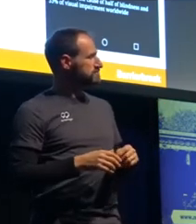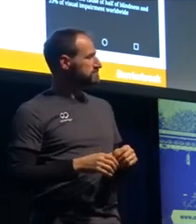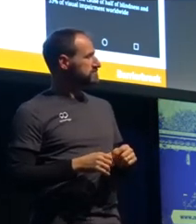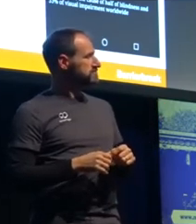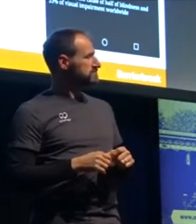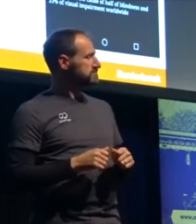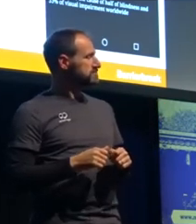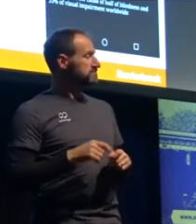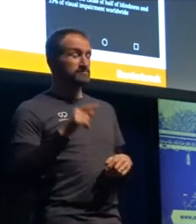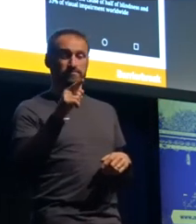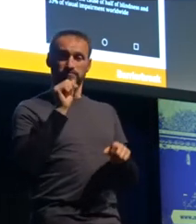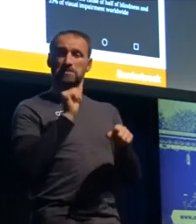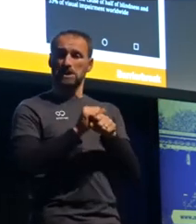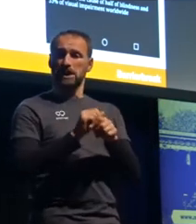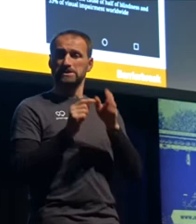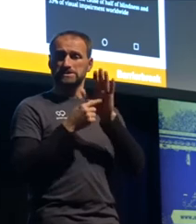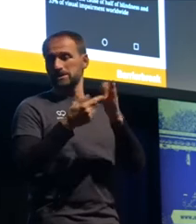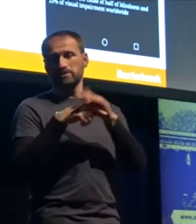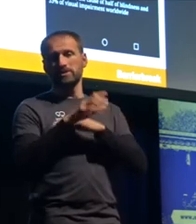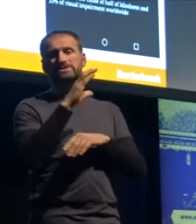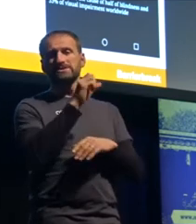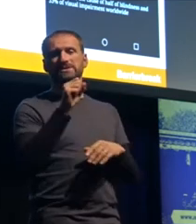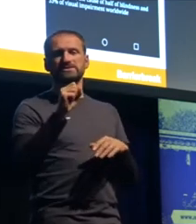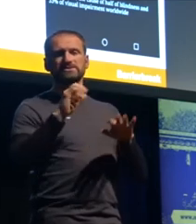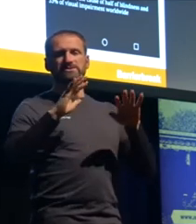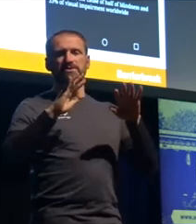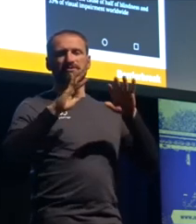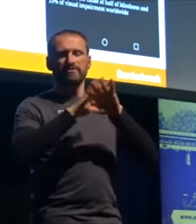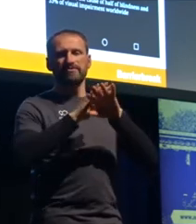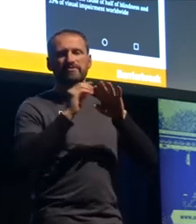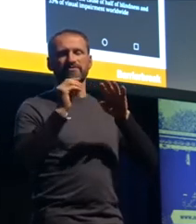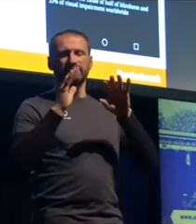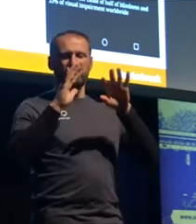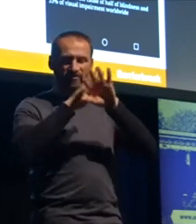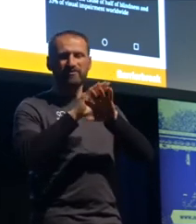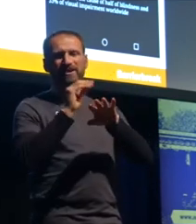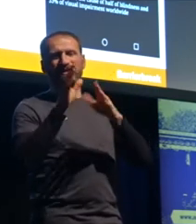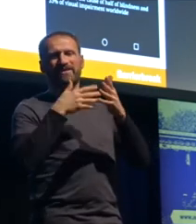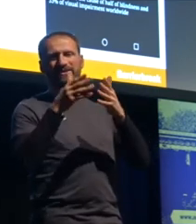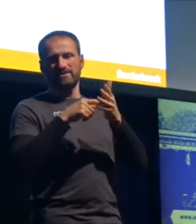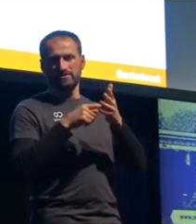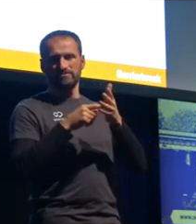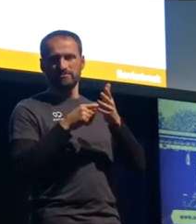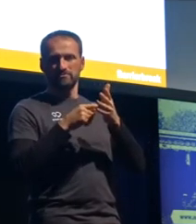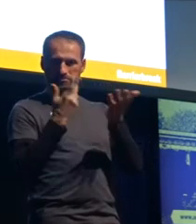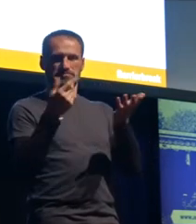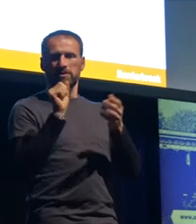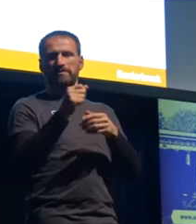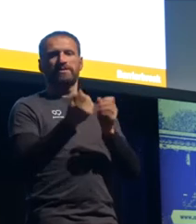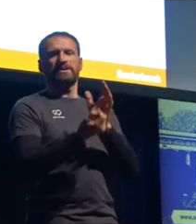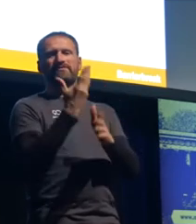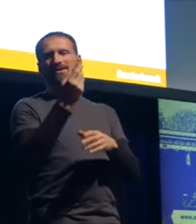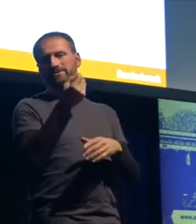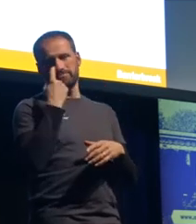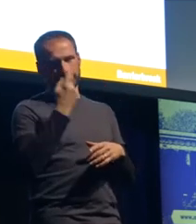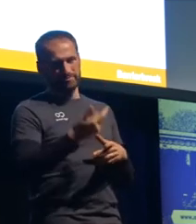you can just use a CSS blur filter on top of the video output to achieve this effect. The next is something